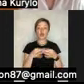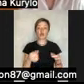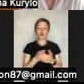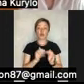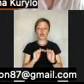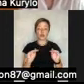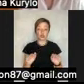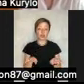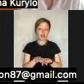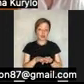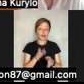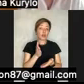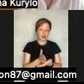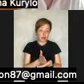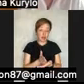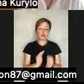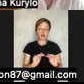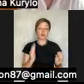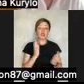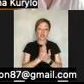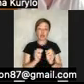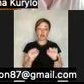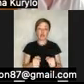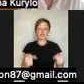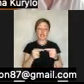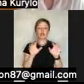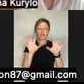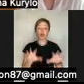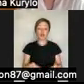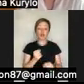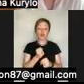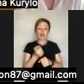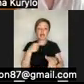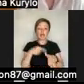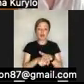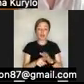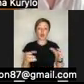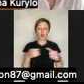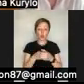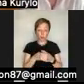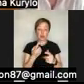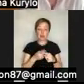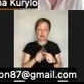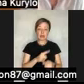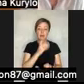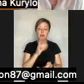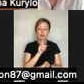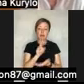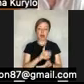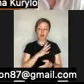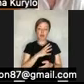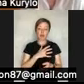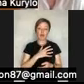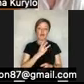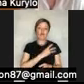access experience well the access is available according to the law the kindergartens could start the